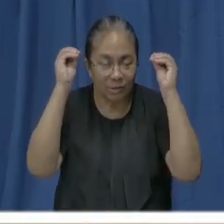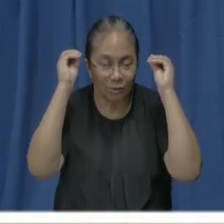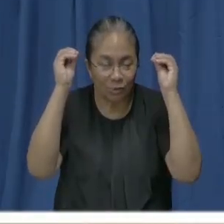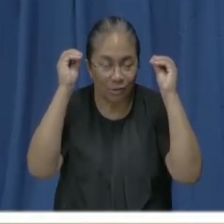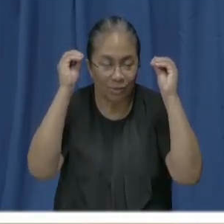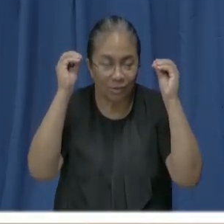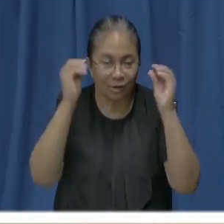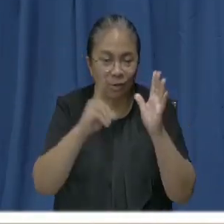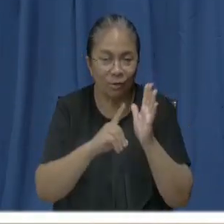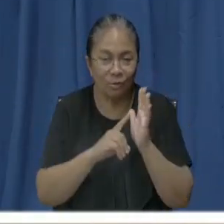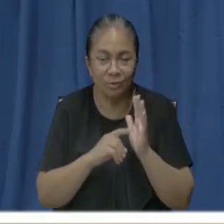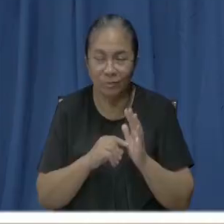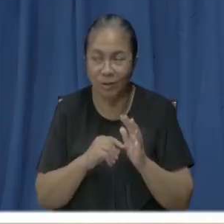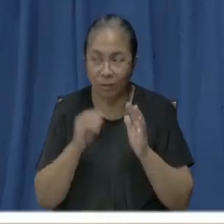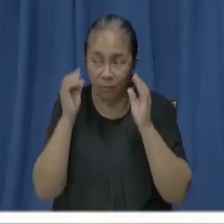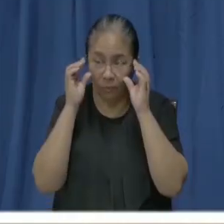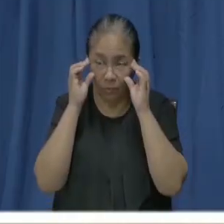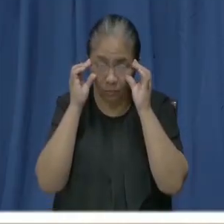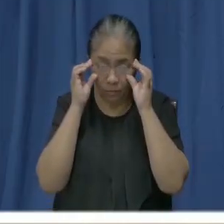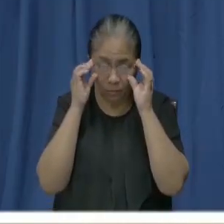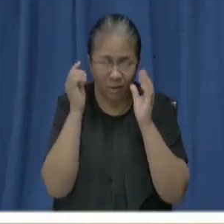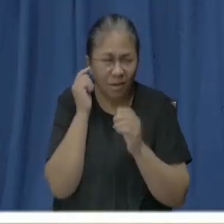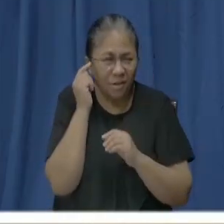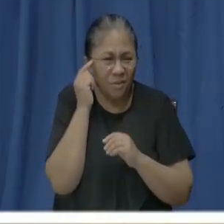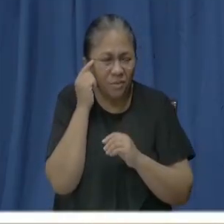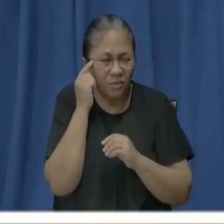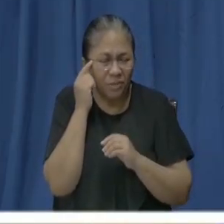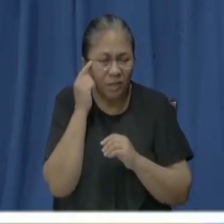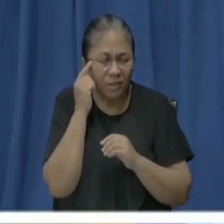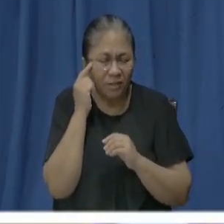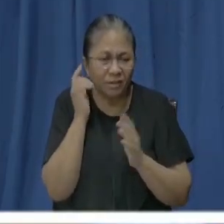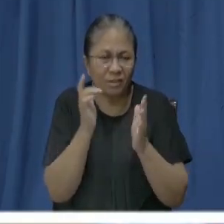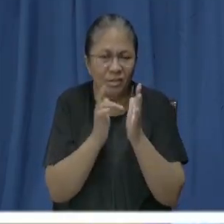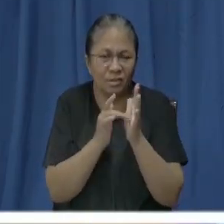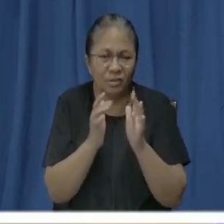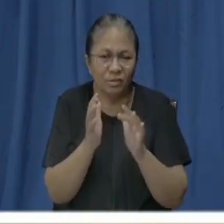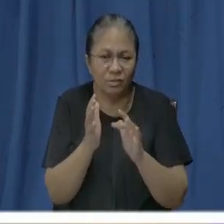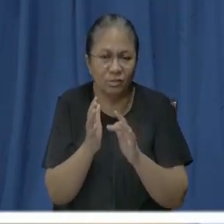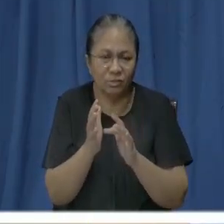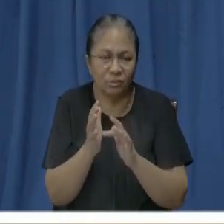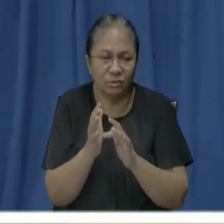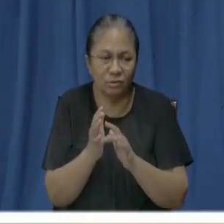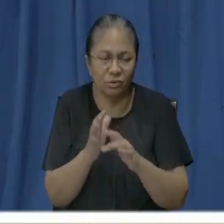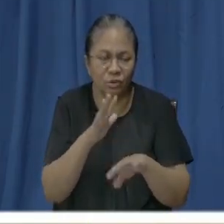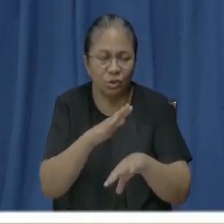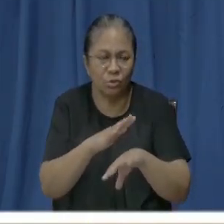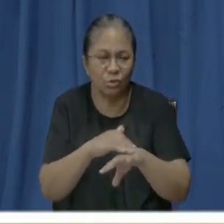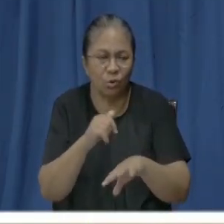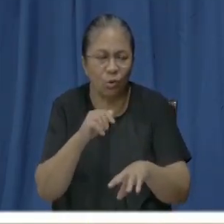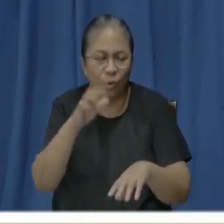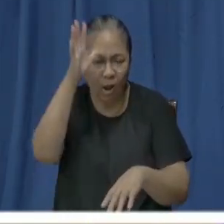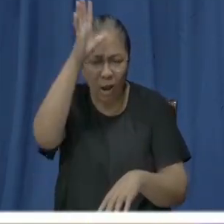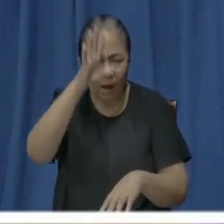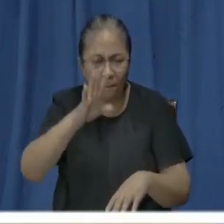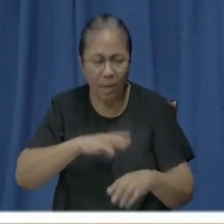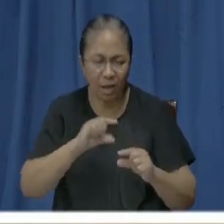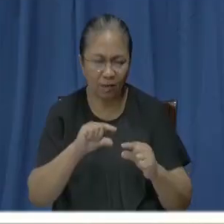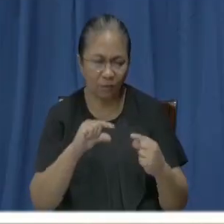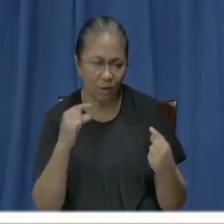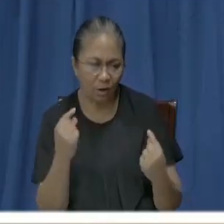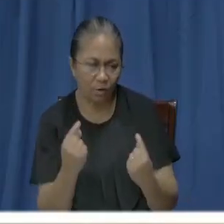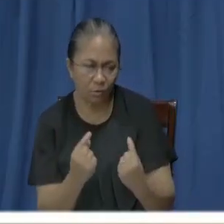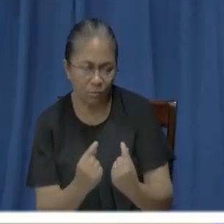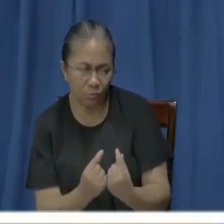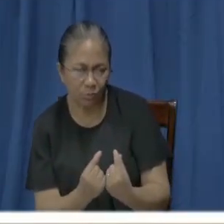exemplifies, lives. I mean, think of the men that he called to be part of his grouping. He called a zealot. They